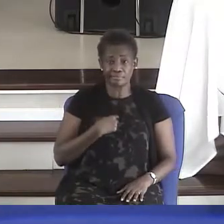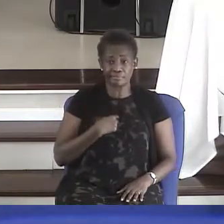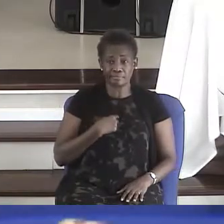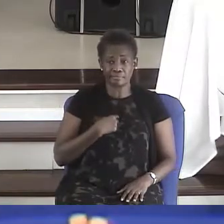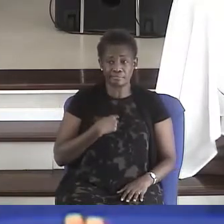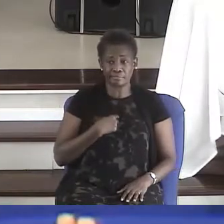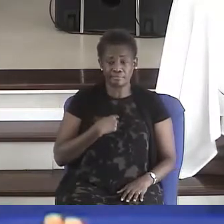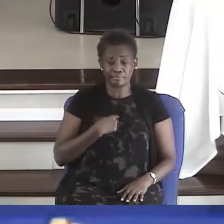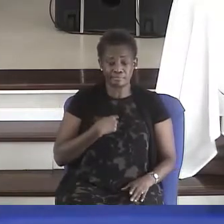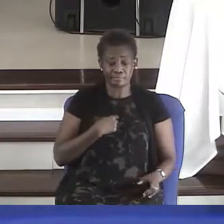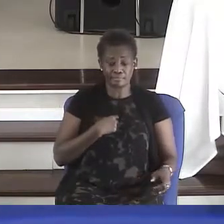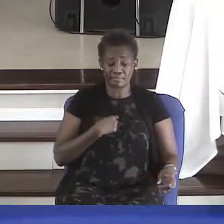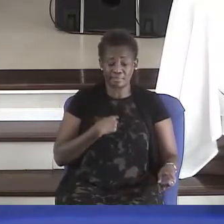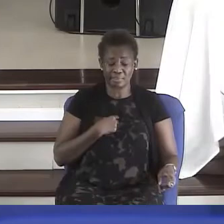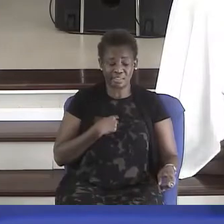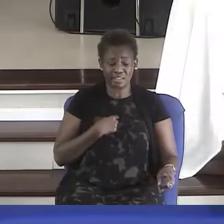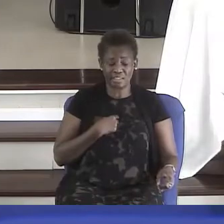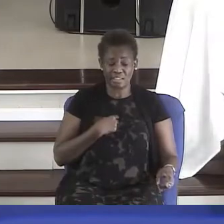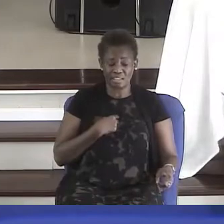or spare me.